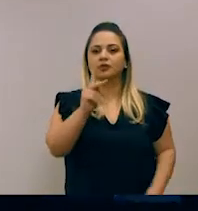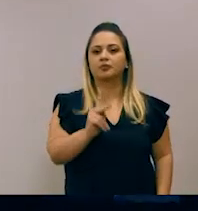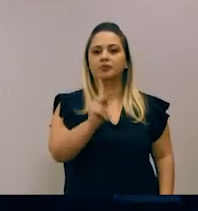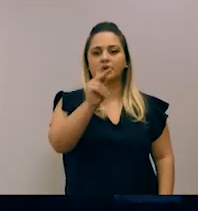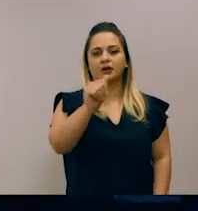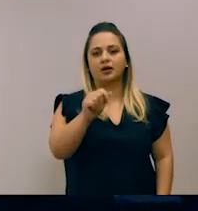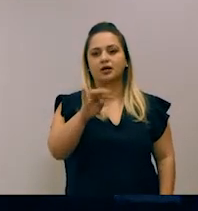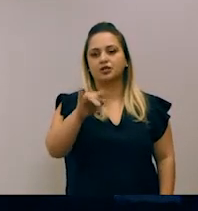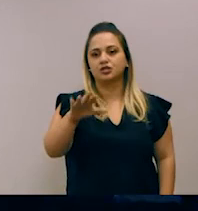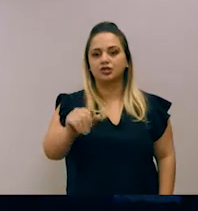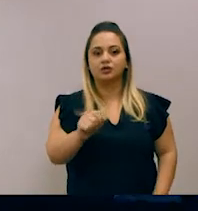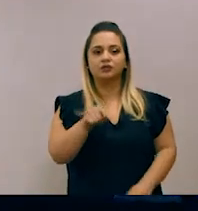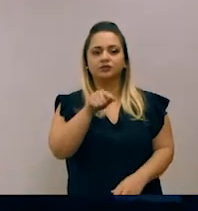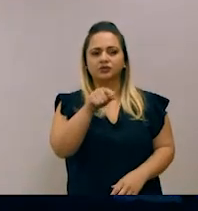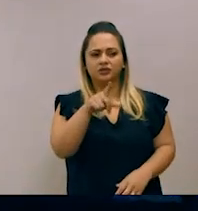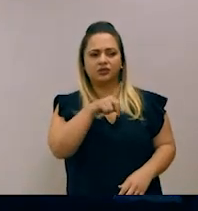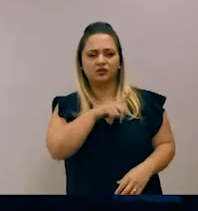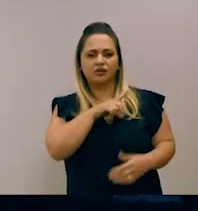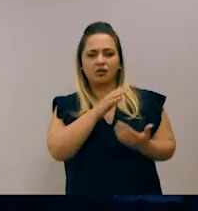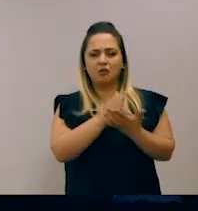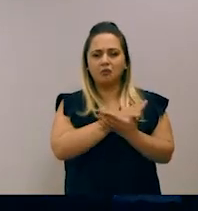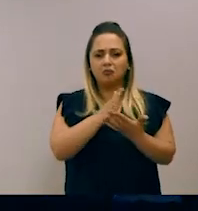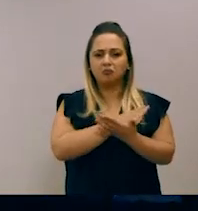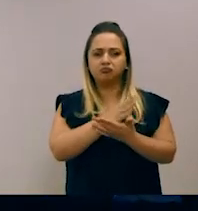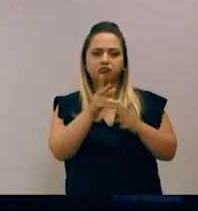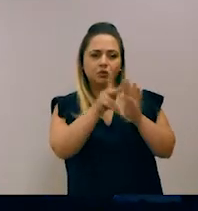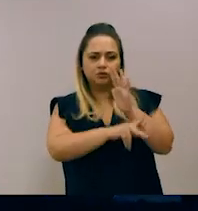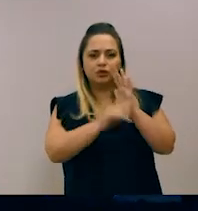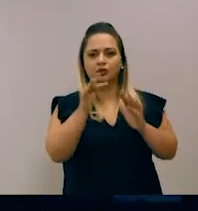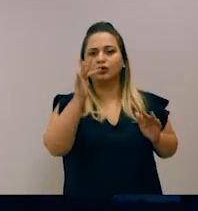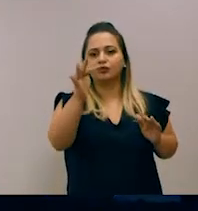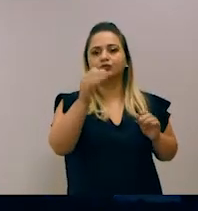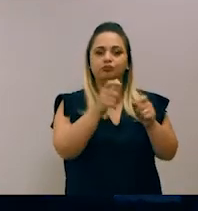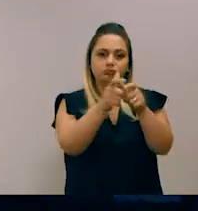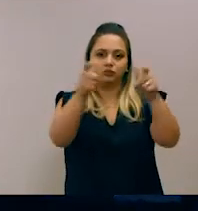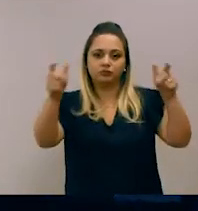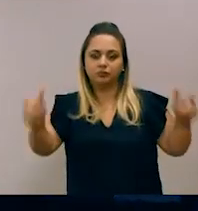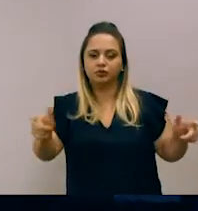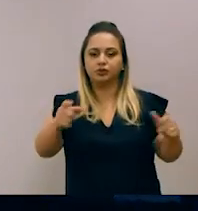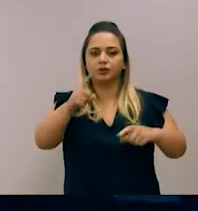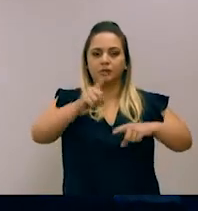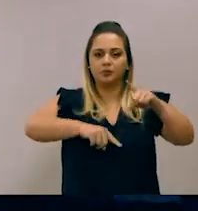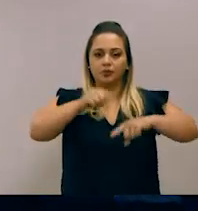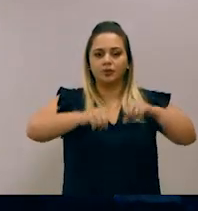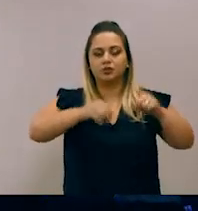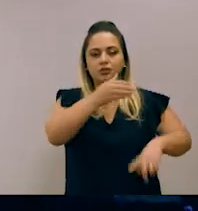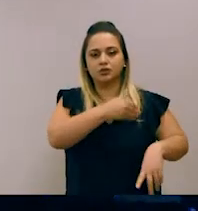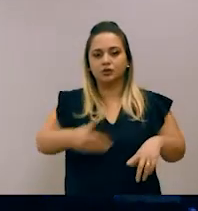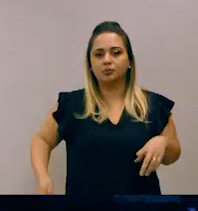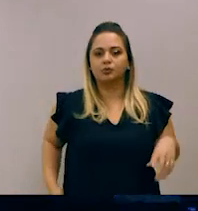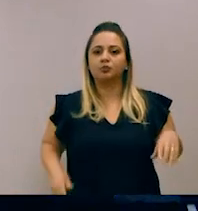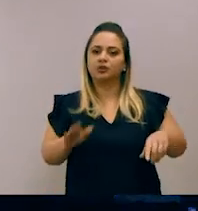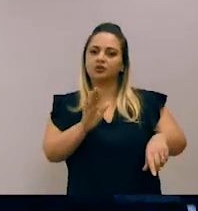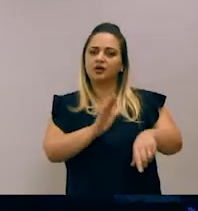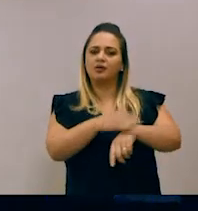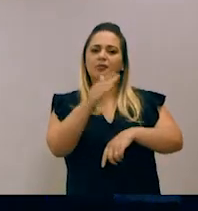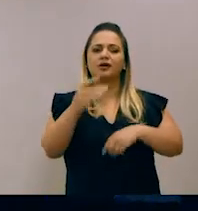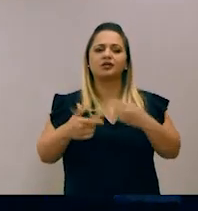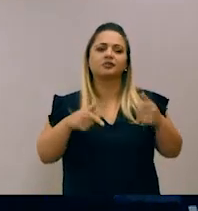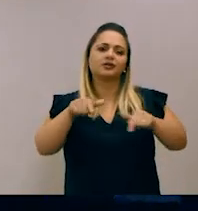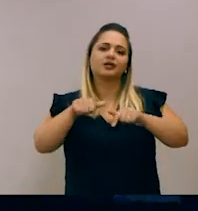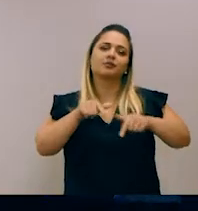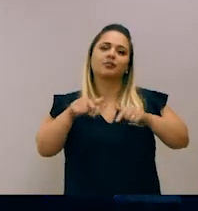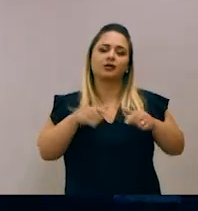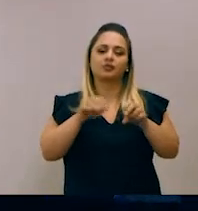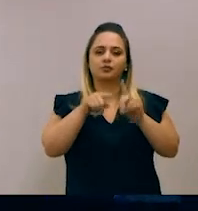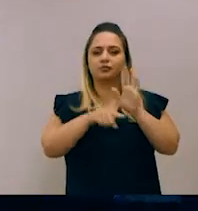I will start asking a question to Katia. Do you have any plan for expanding that in the future to public